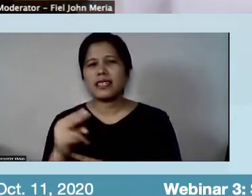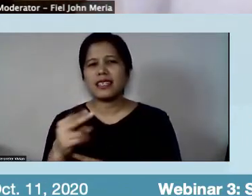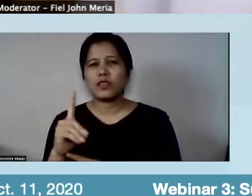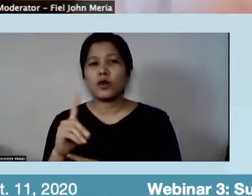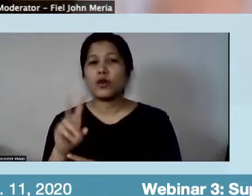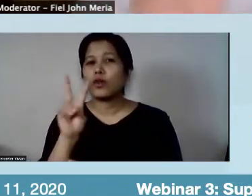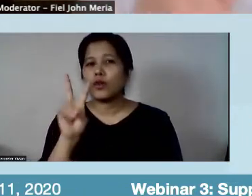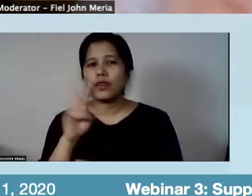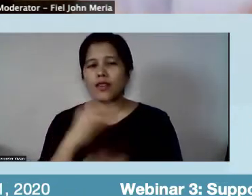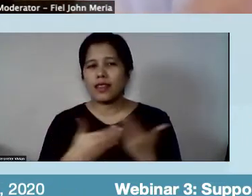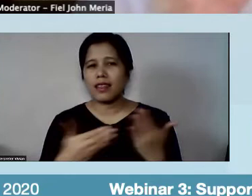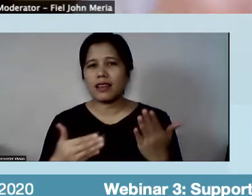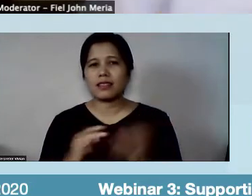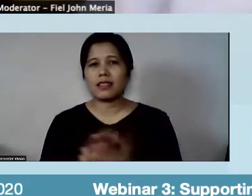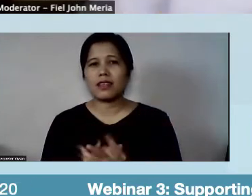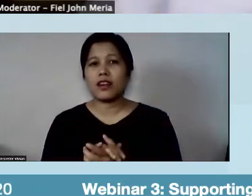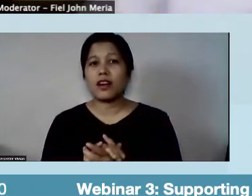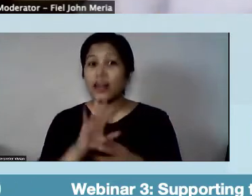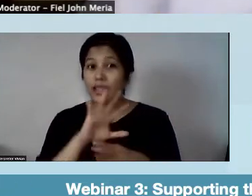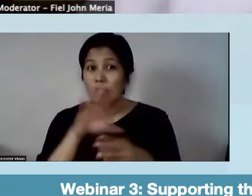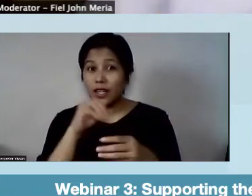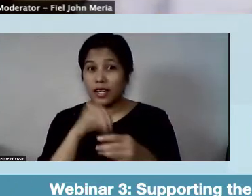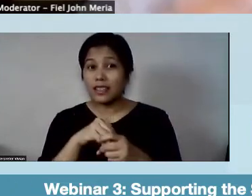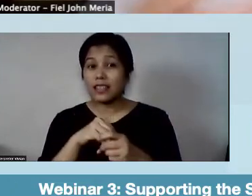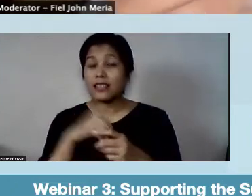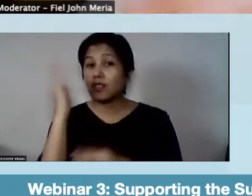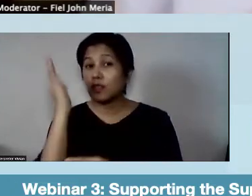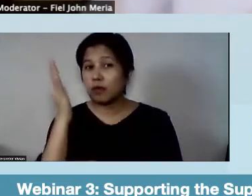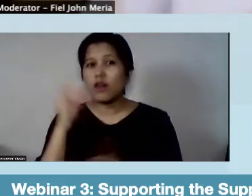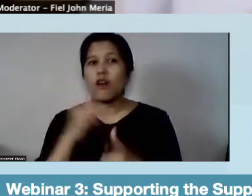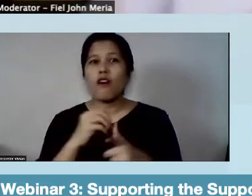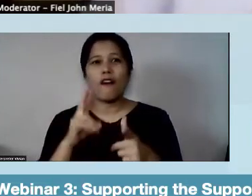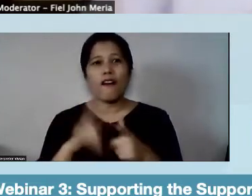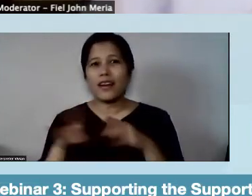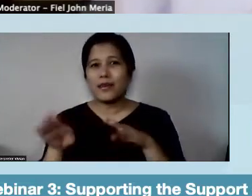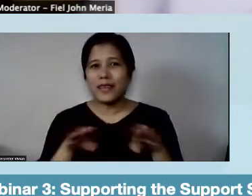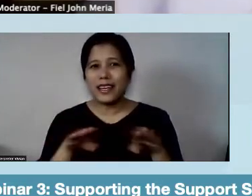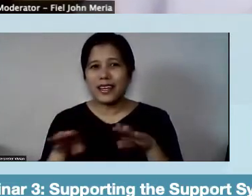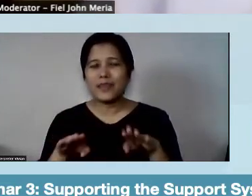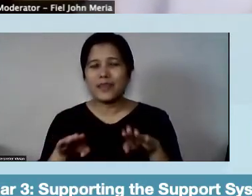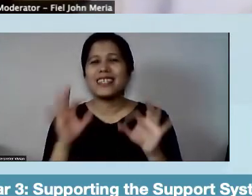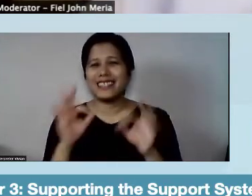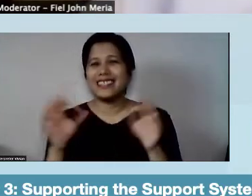things. Either the content of his speech or yung behavior naming dalawa pag magkasama kami.